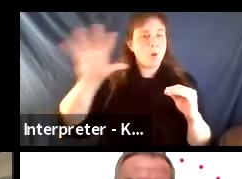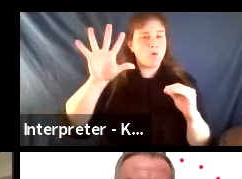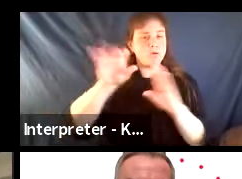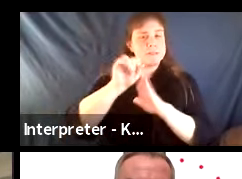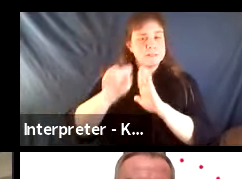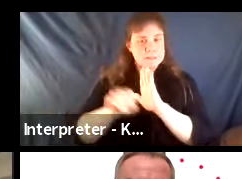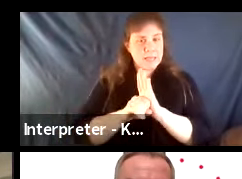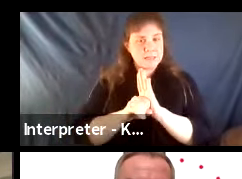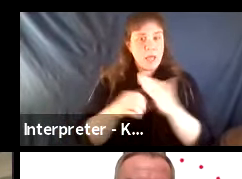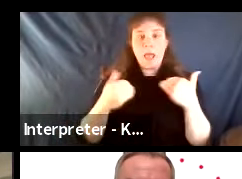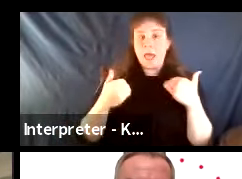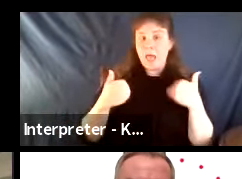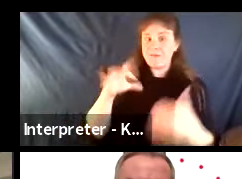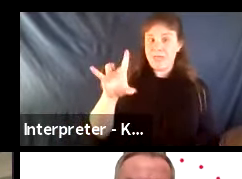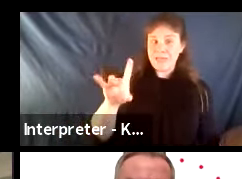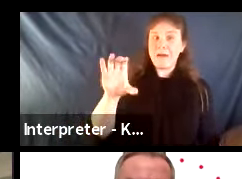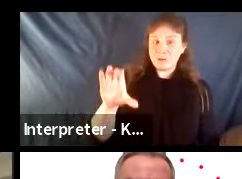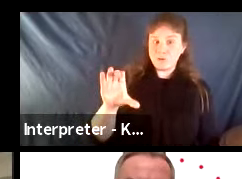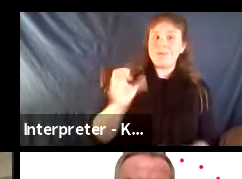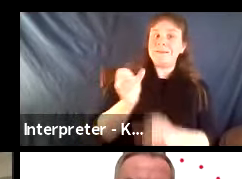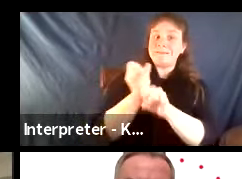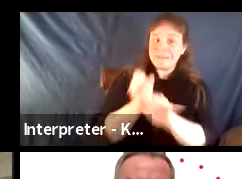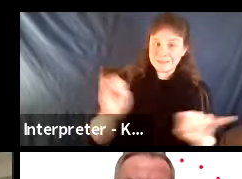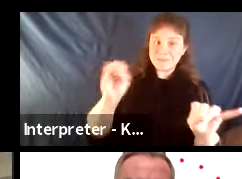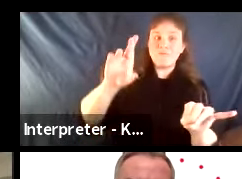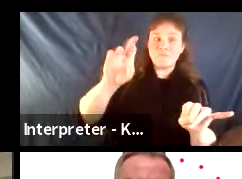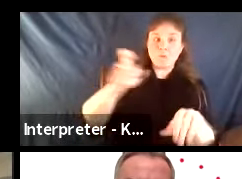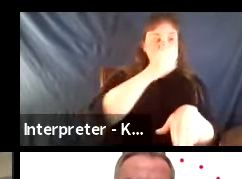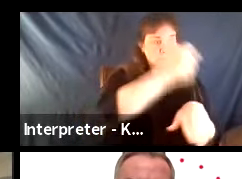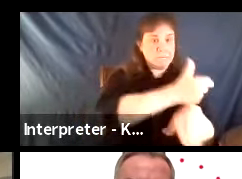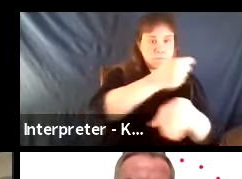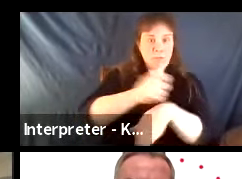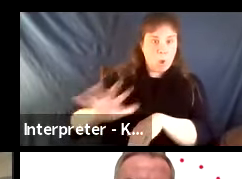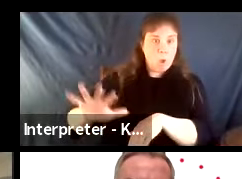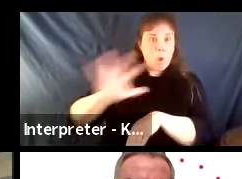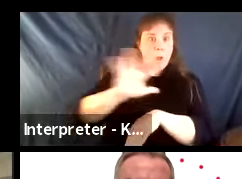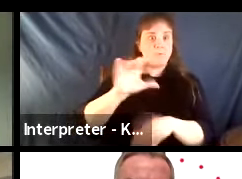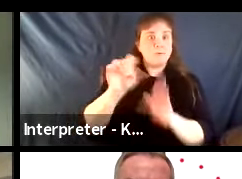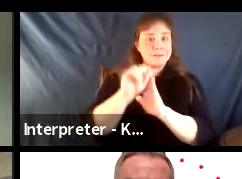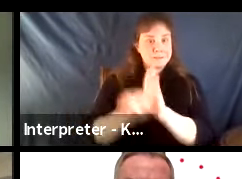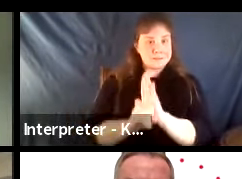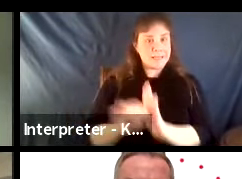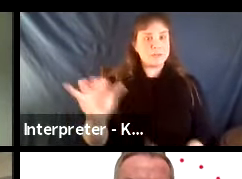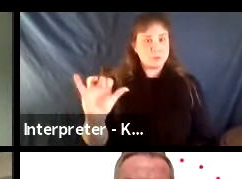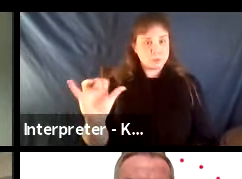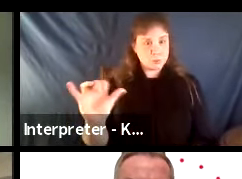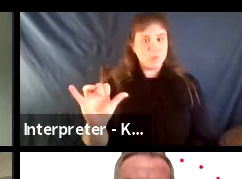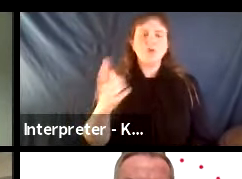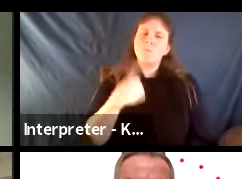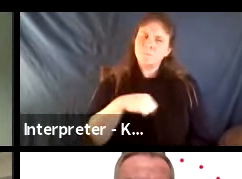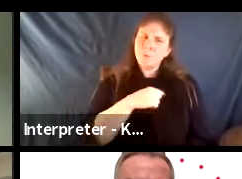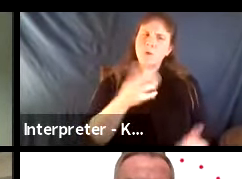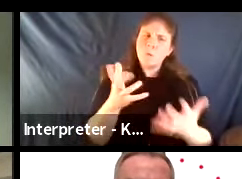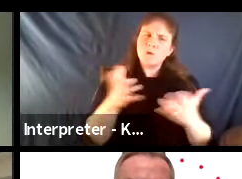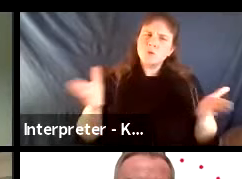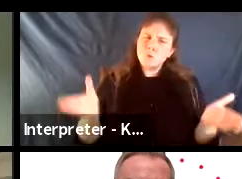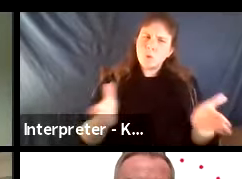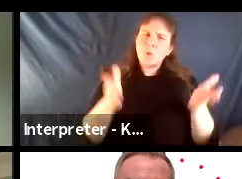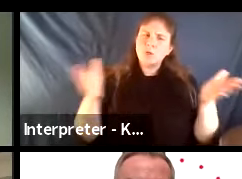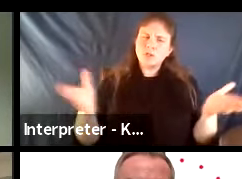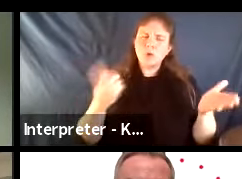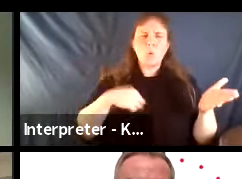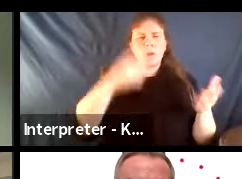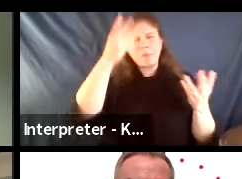800 independent pharmacies as well. So just really want to encourage, as we're talking about logistics